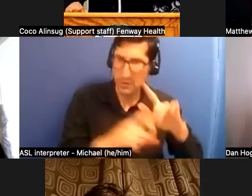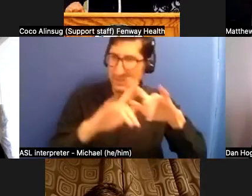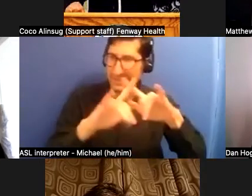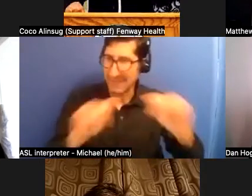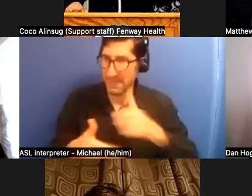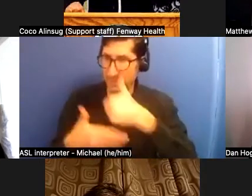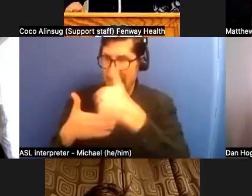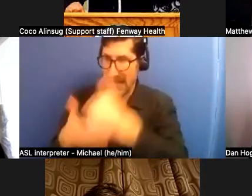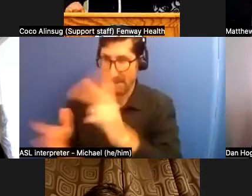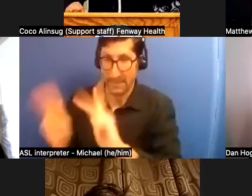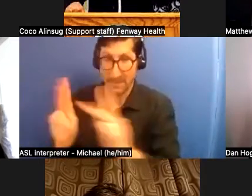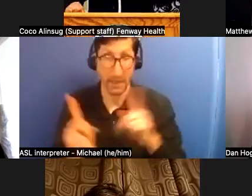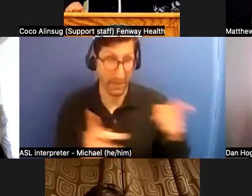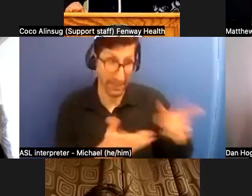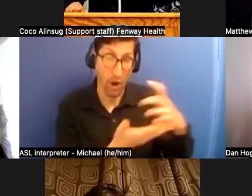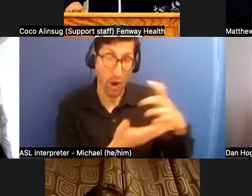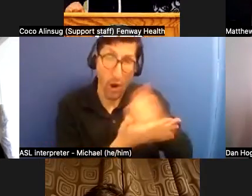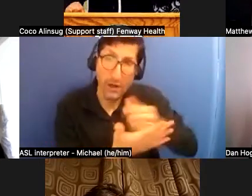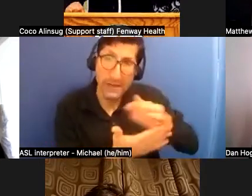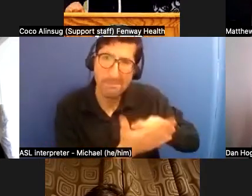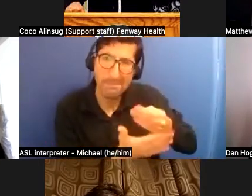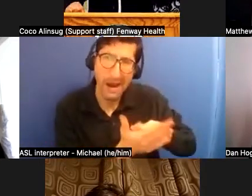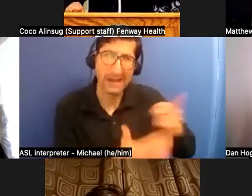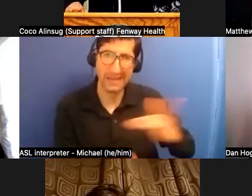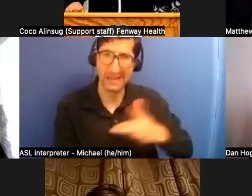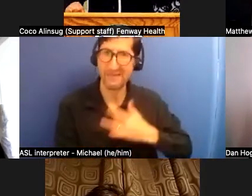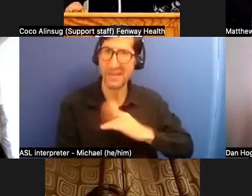better about themselves, make money, and be